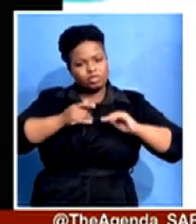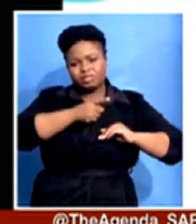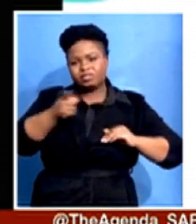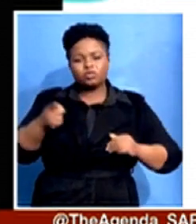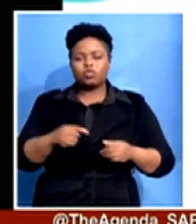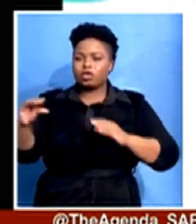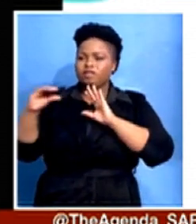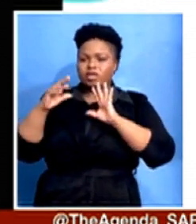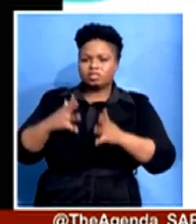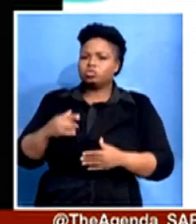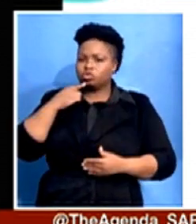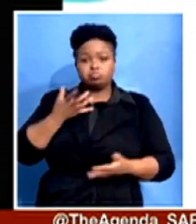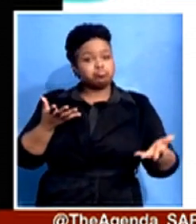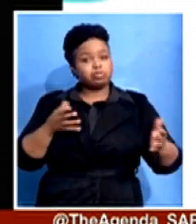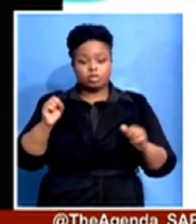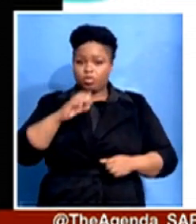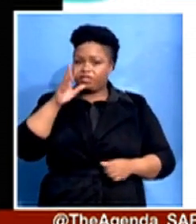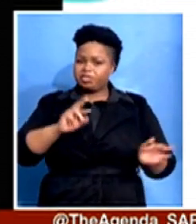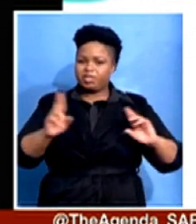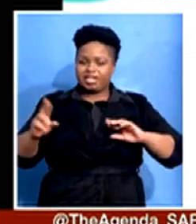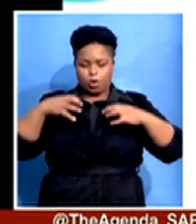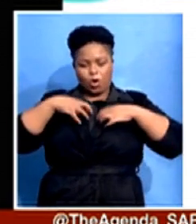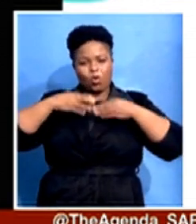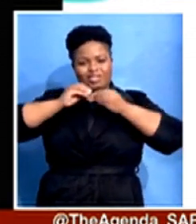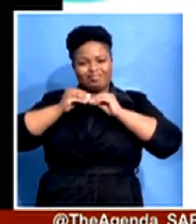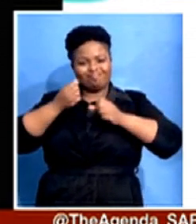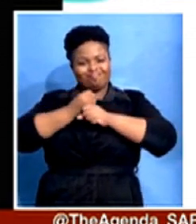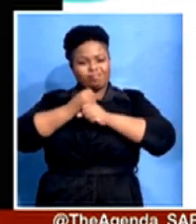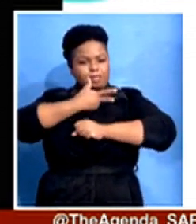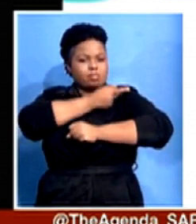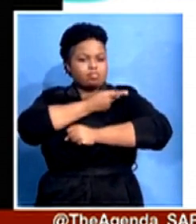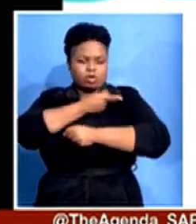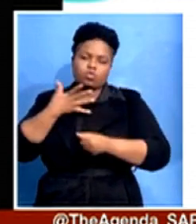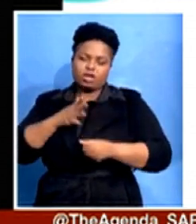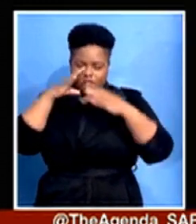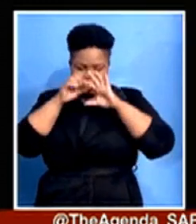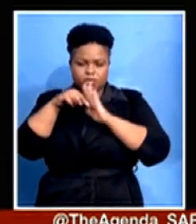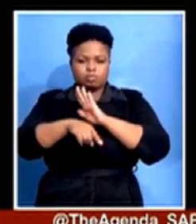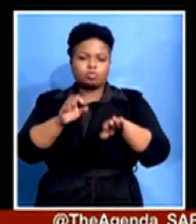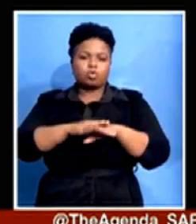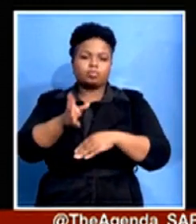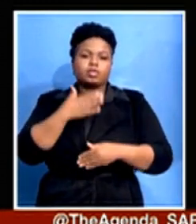ready for this. South Africa wants to invest in this capability. Thank you.